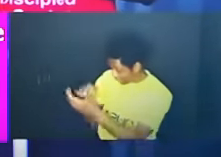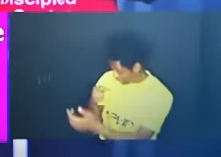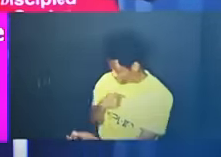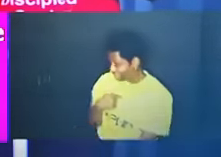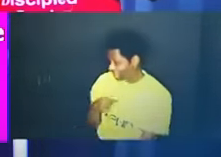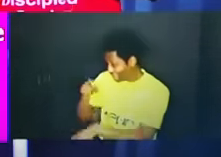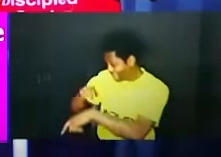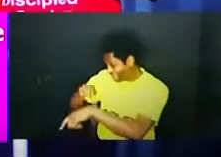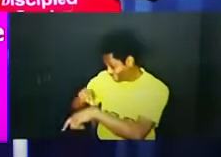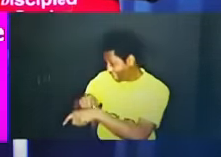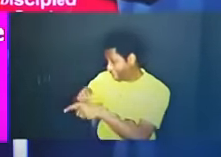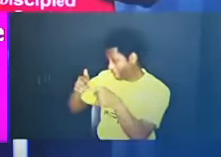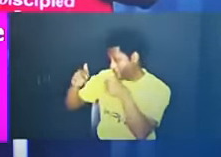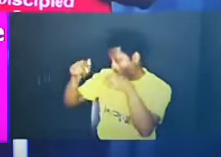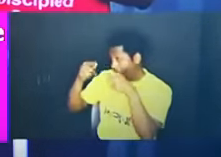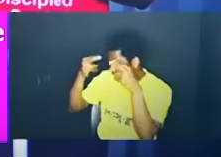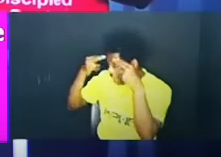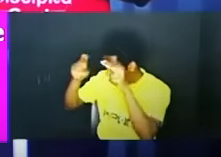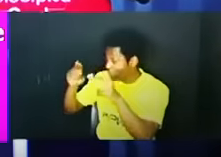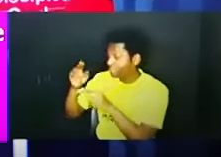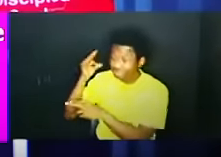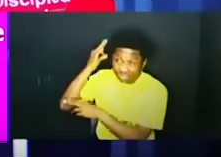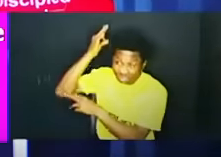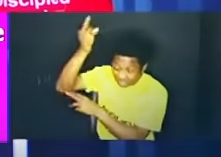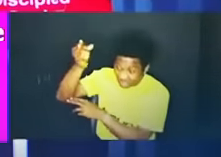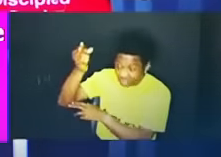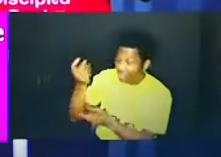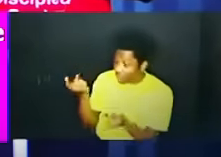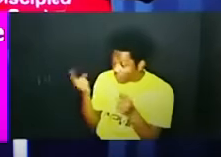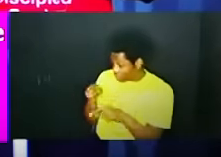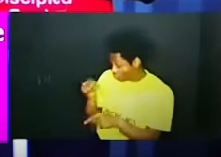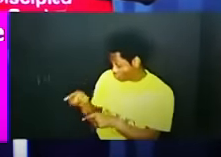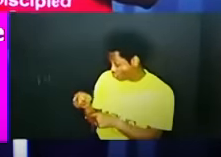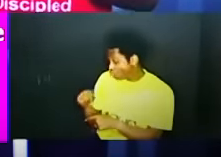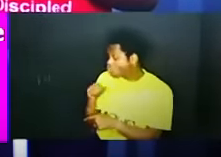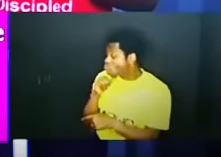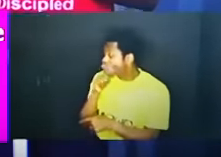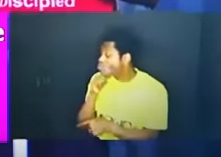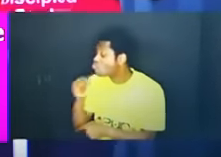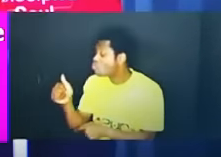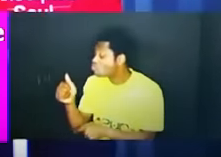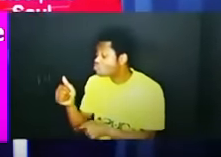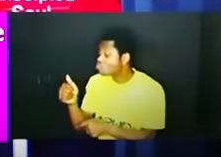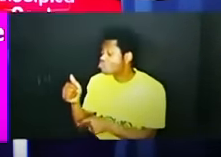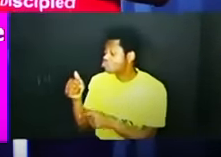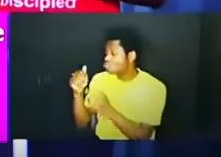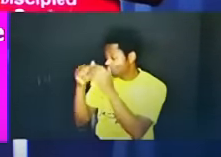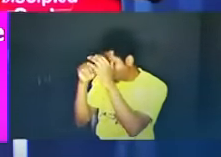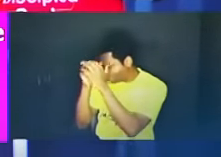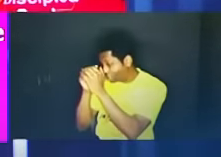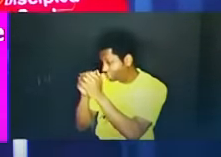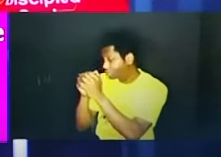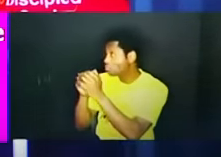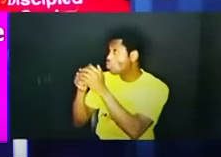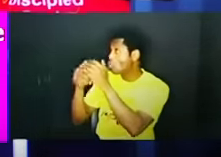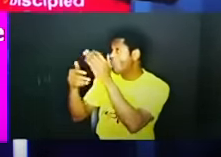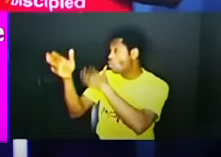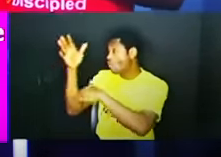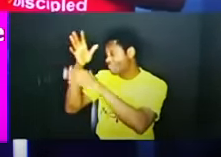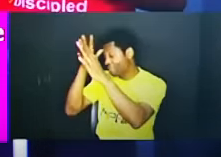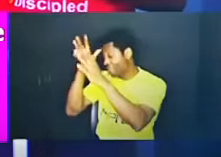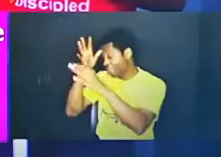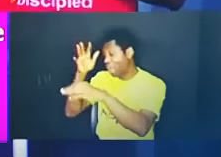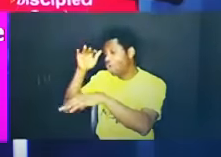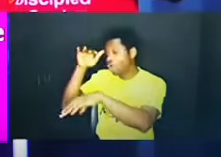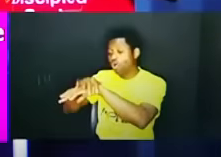Father neither on this mountain nor in Jerusalem. Yesu se no se oba jimi di se debiri ba enya